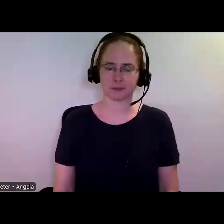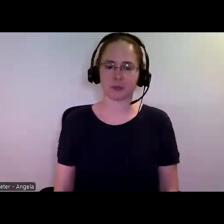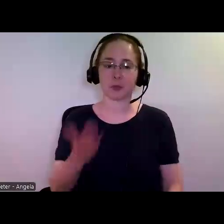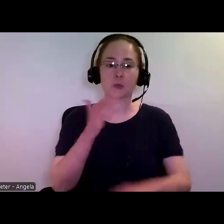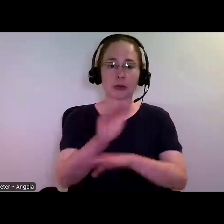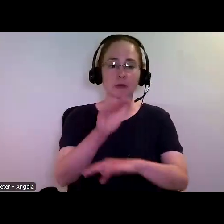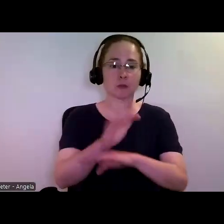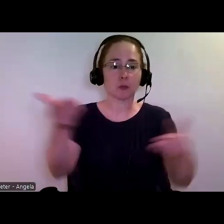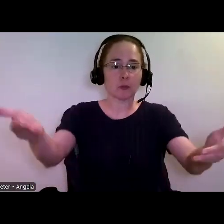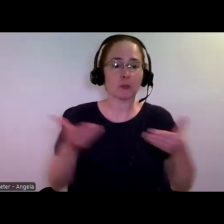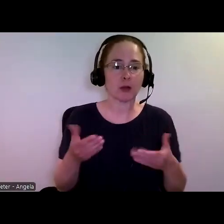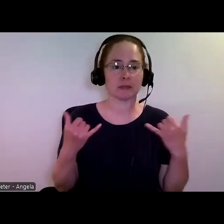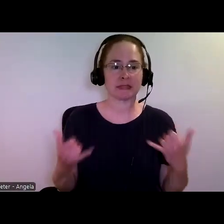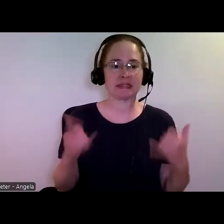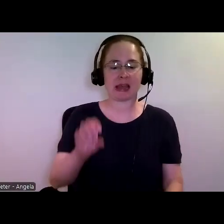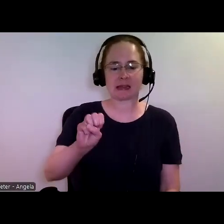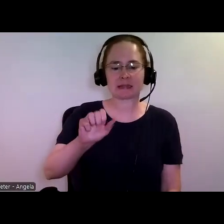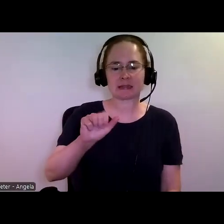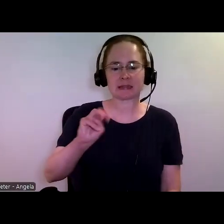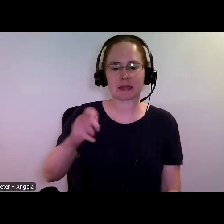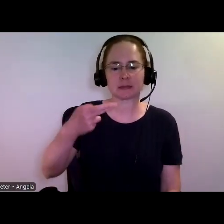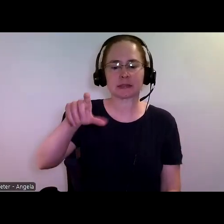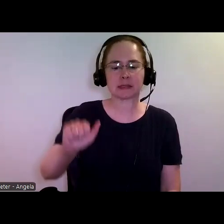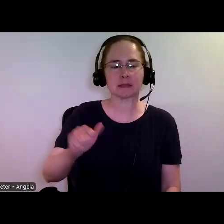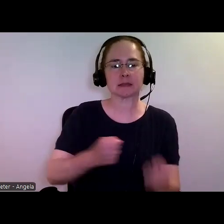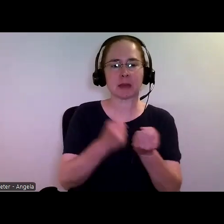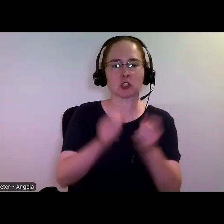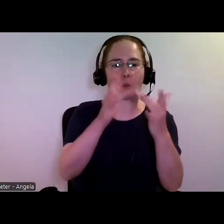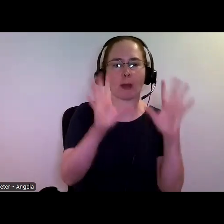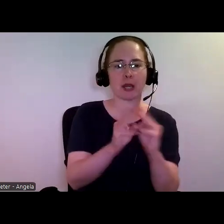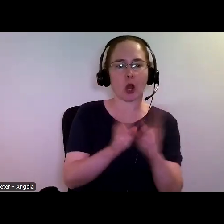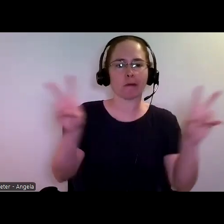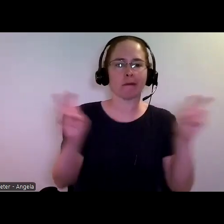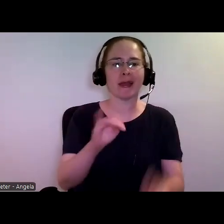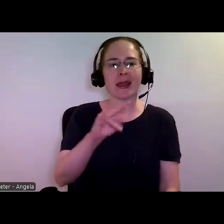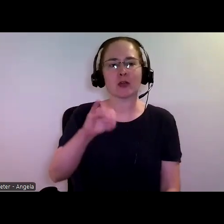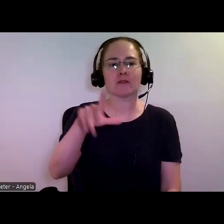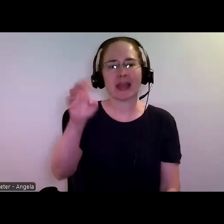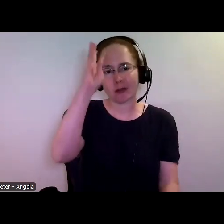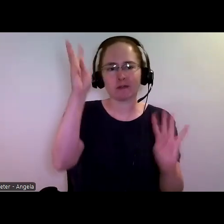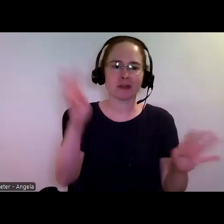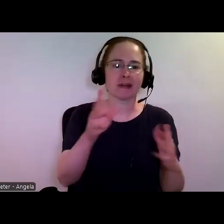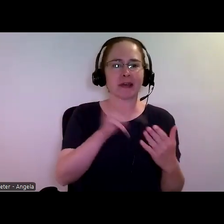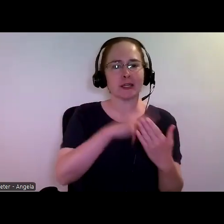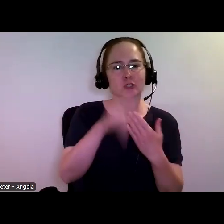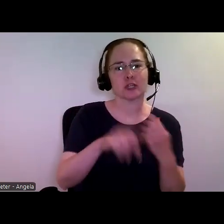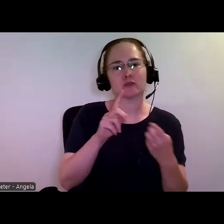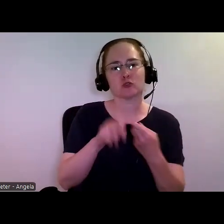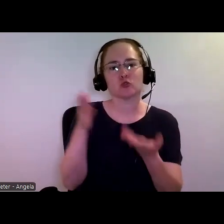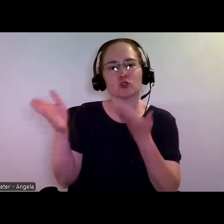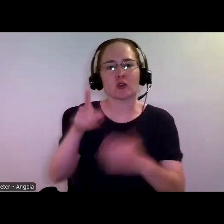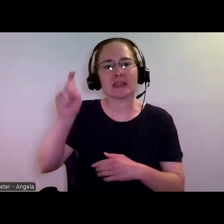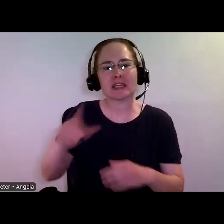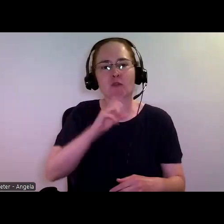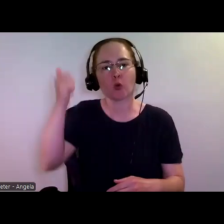Good afternoon and welcome to today's SAMHSA-sponsored webinar titled Innovative Initiatives to Serve the Needs of Older Adults with Serious